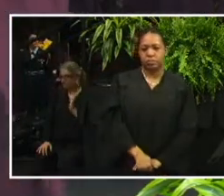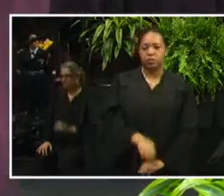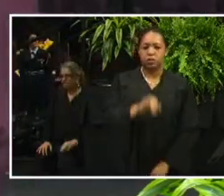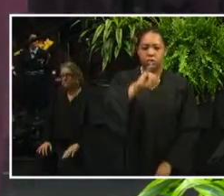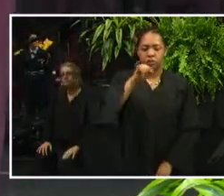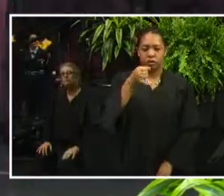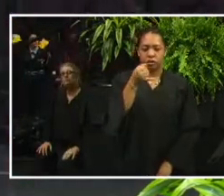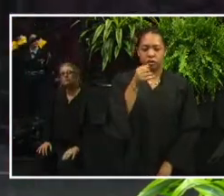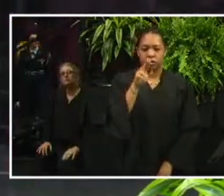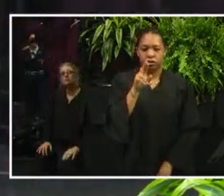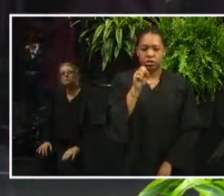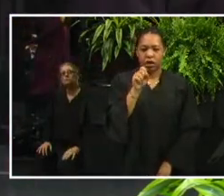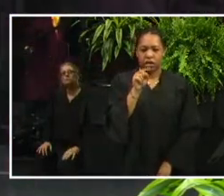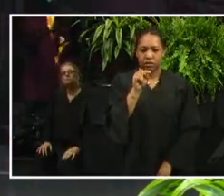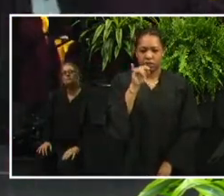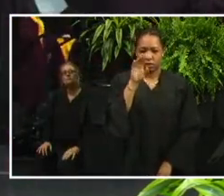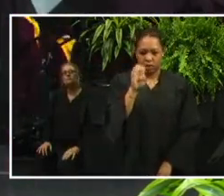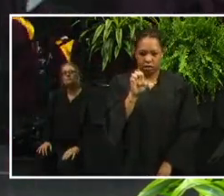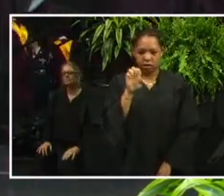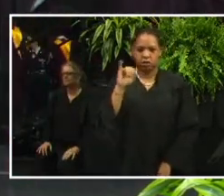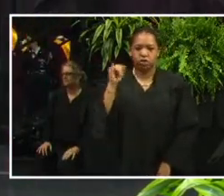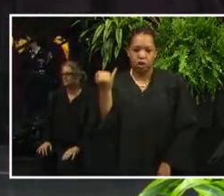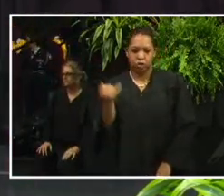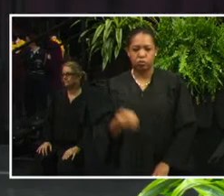Justice Danielle Jones.